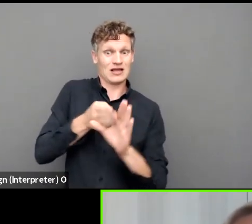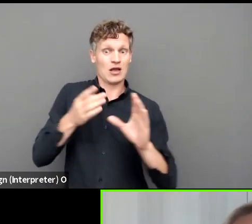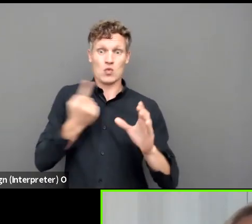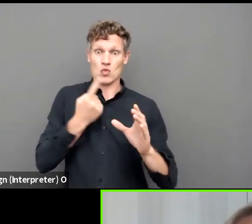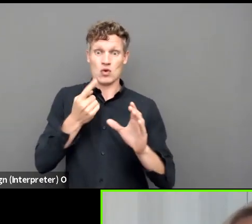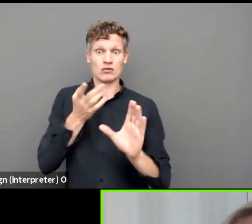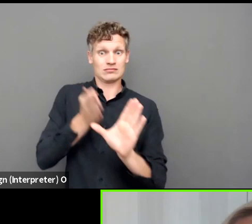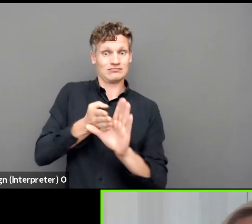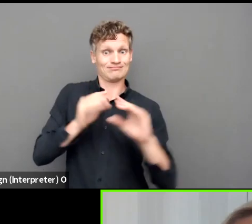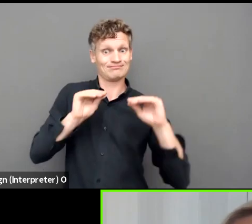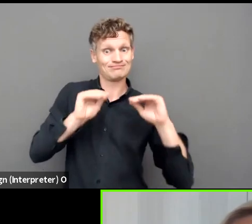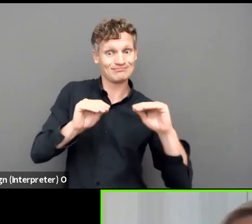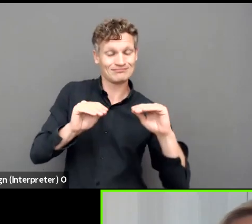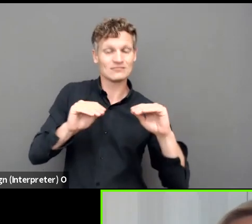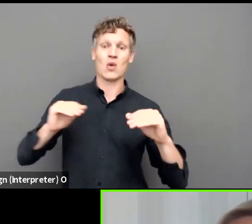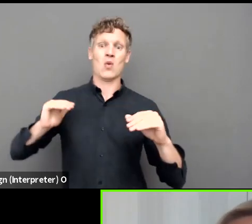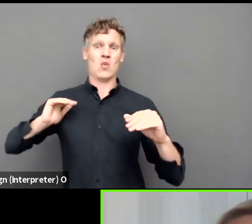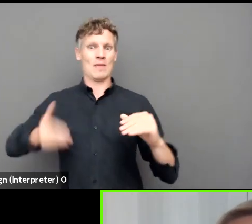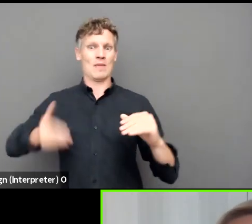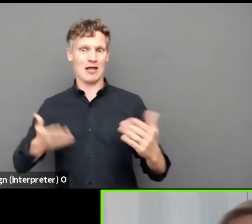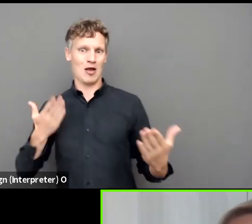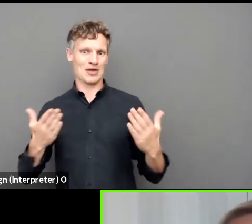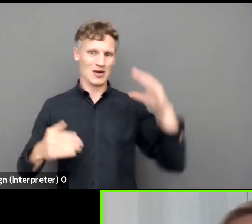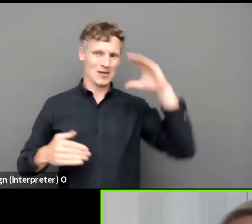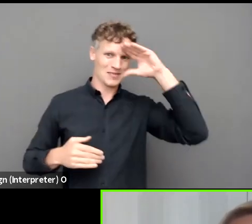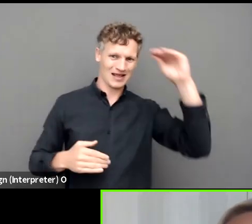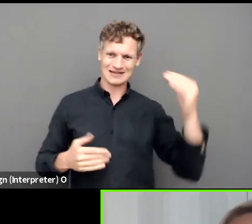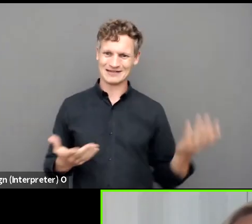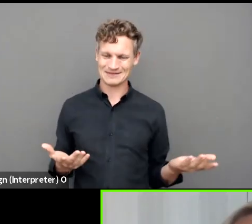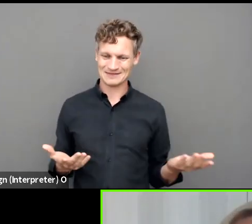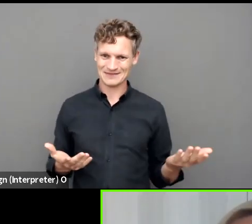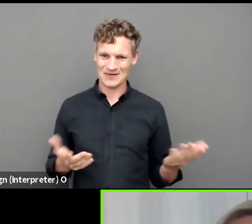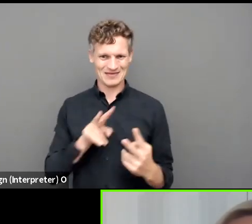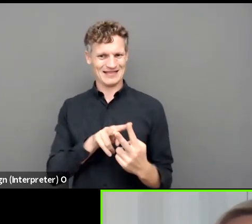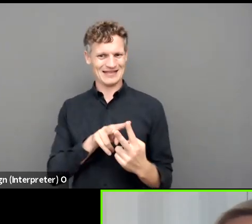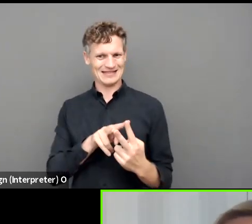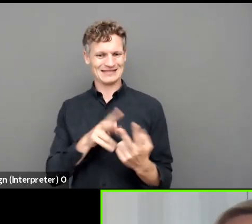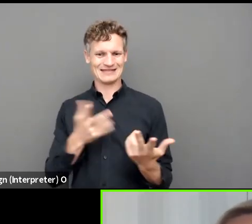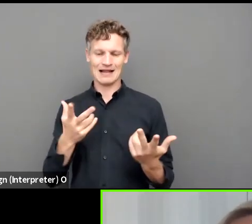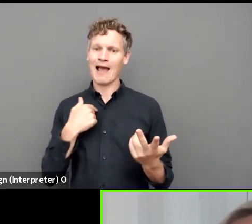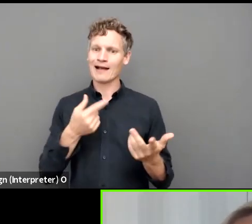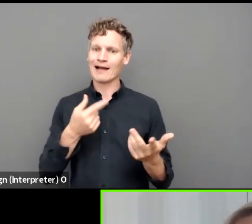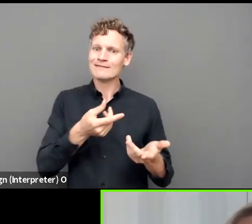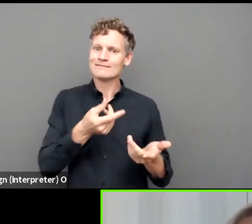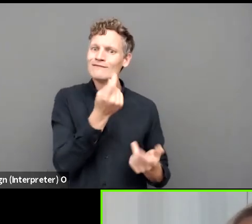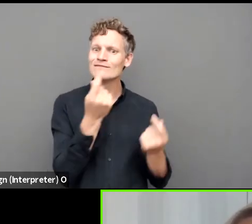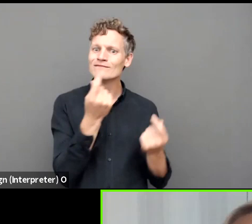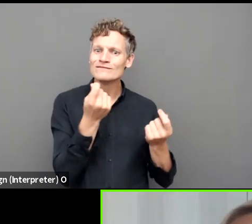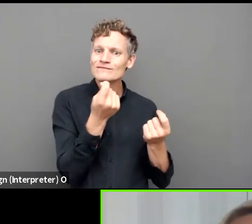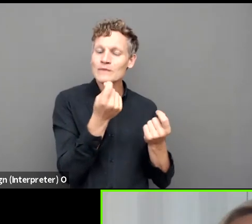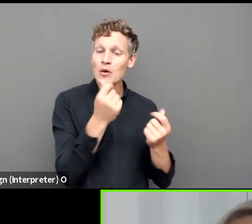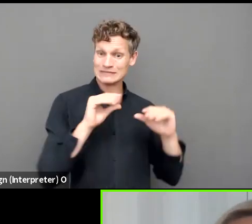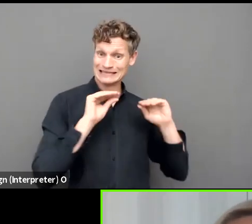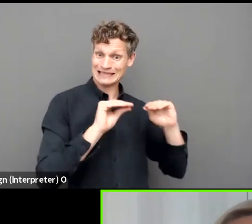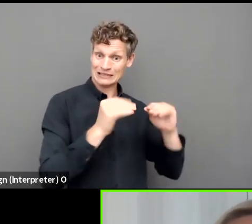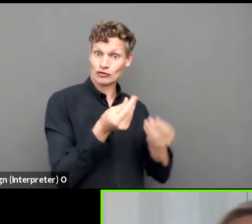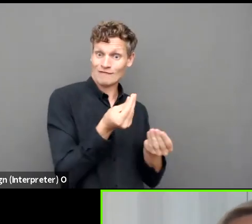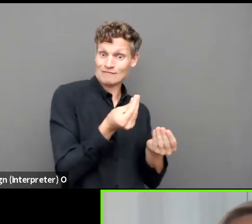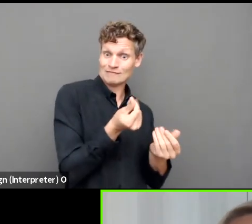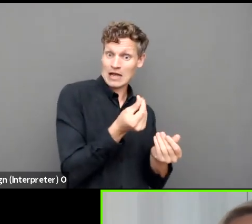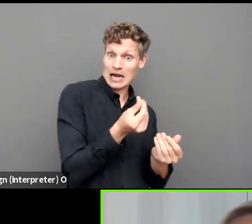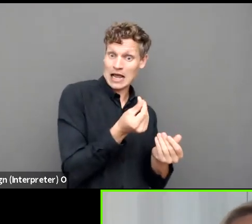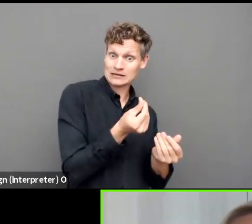make more than more junior professors. It is also true that finance professors make much more money than psychology